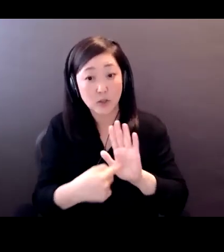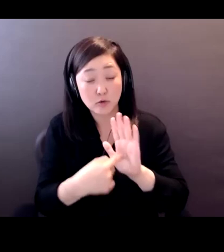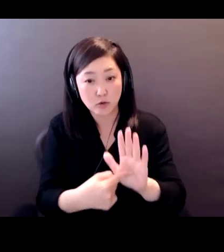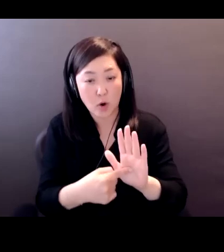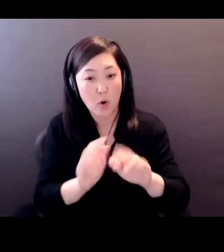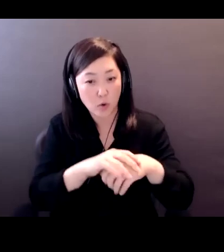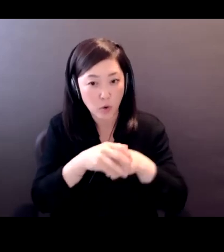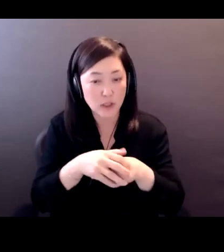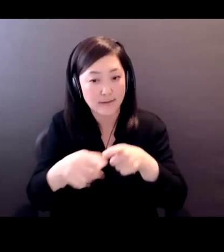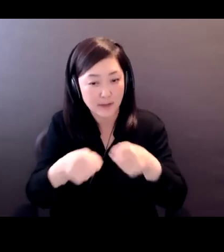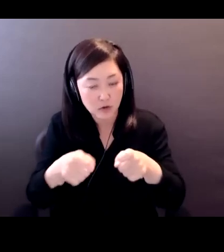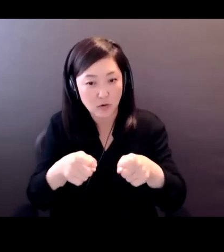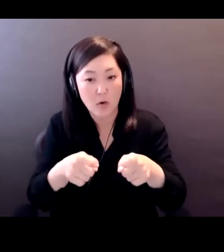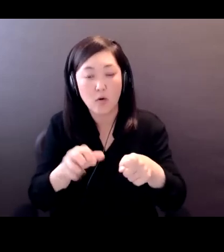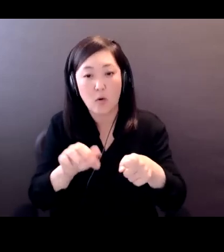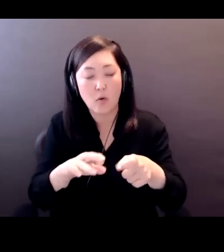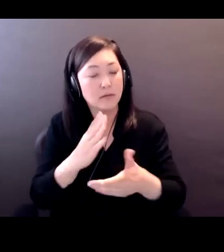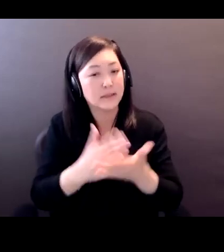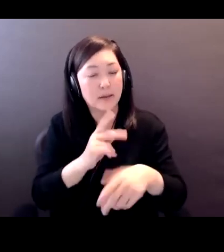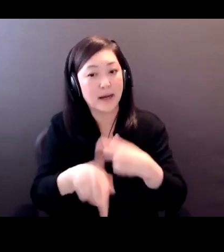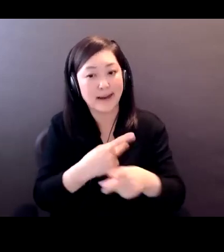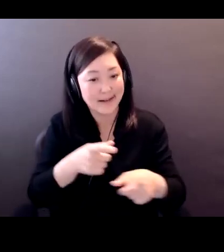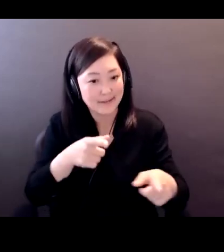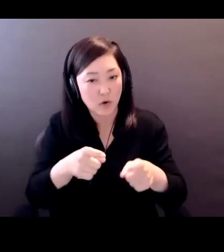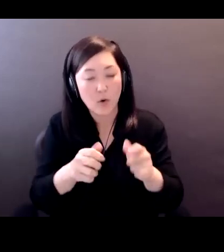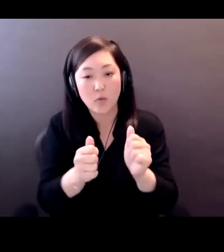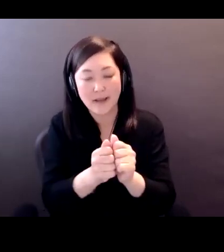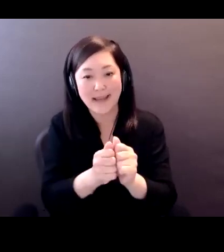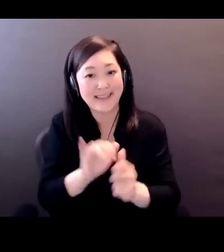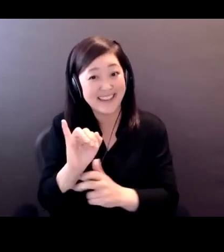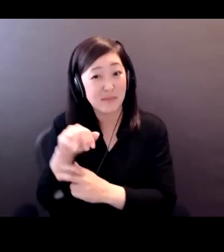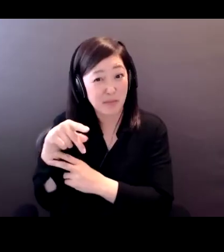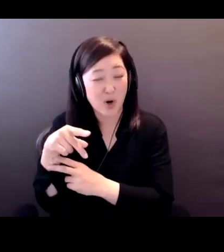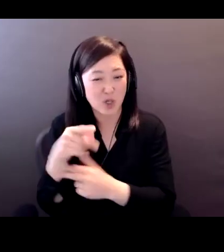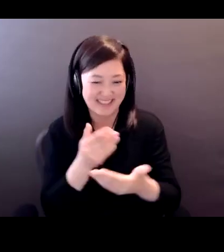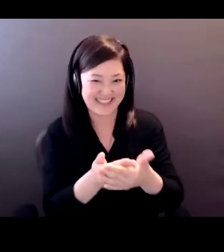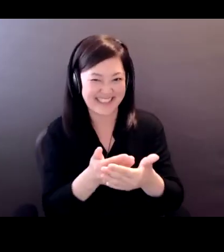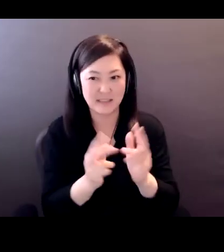coercive or controlling conduct toward an intimate partner. Now, I did see